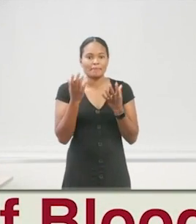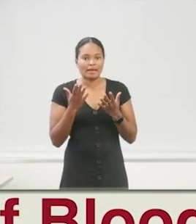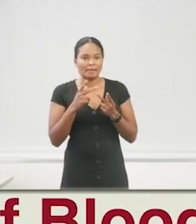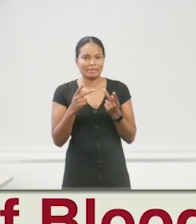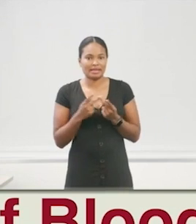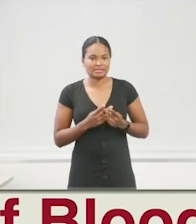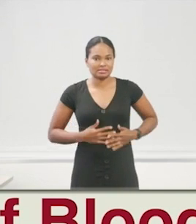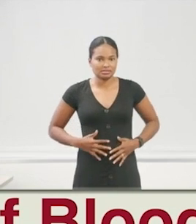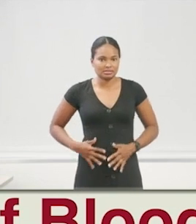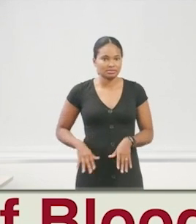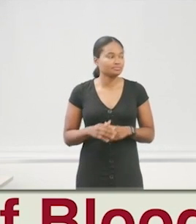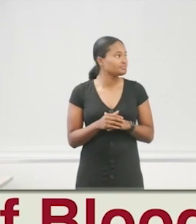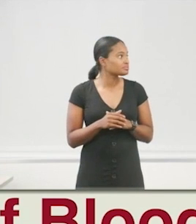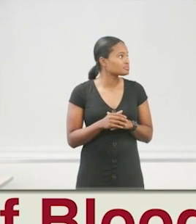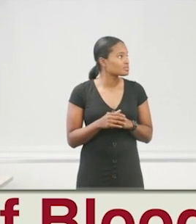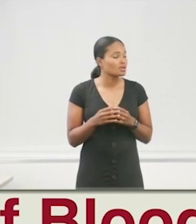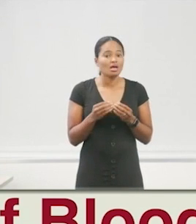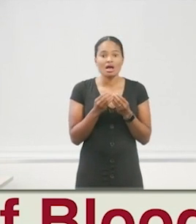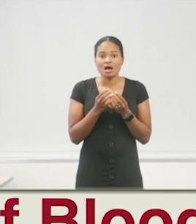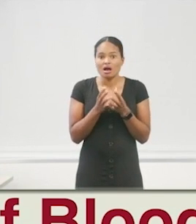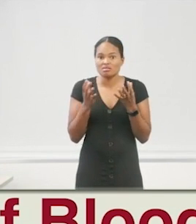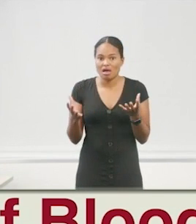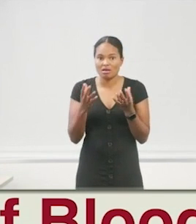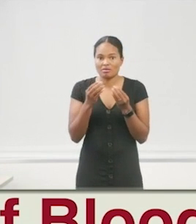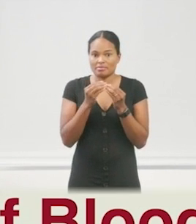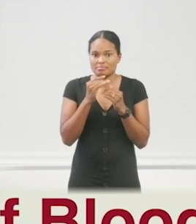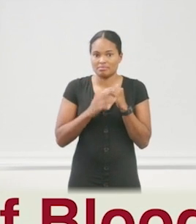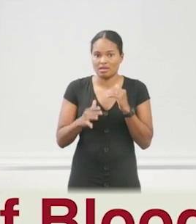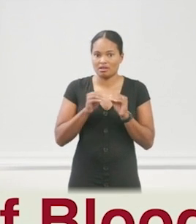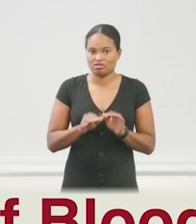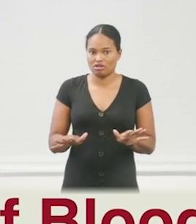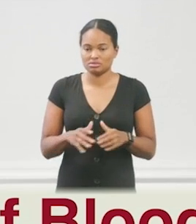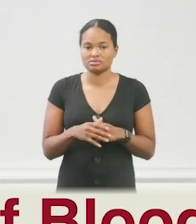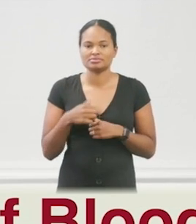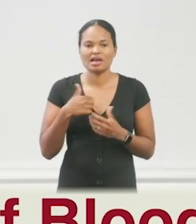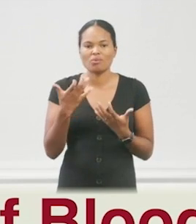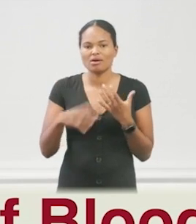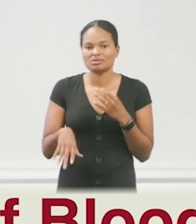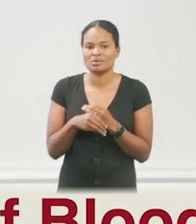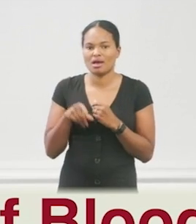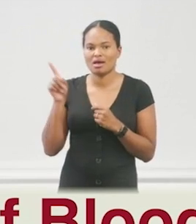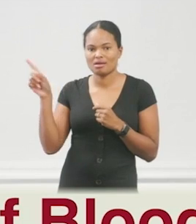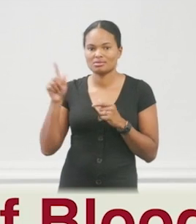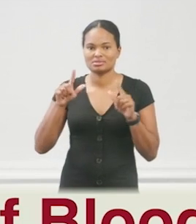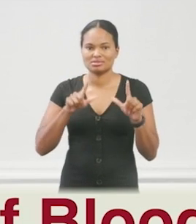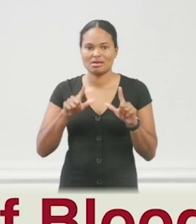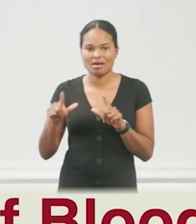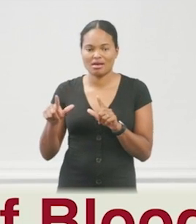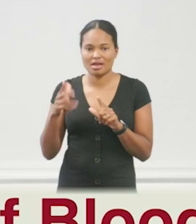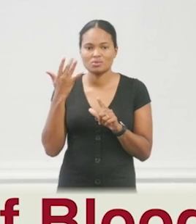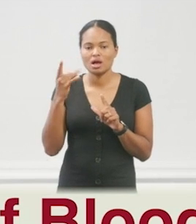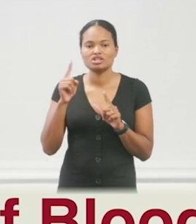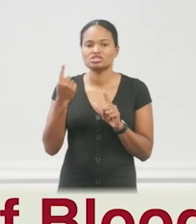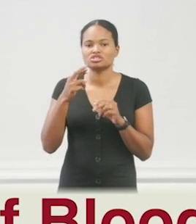Significant blood loss. So I kind of wanted to get these couple of slides in here just to give us a point of